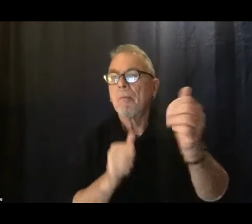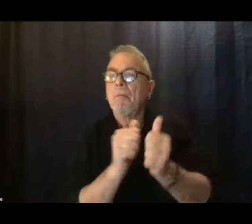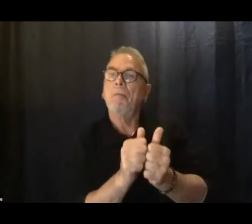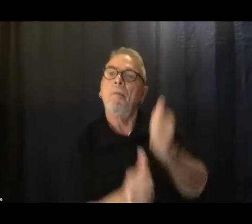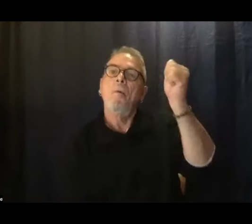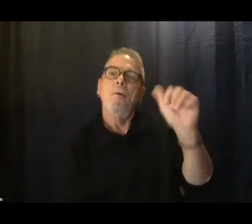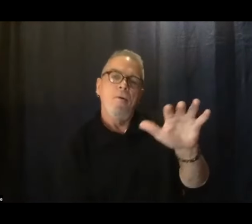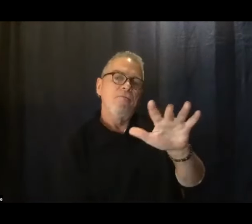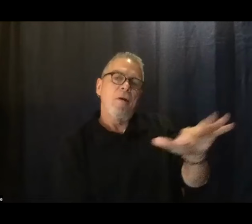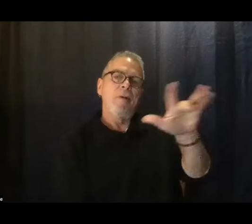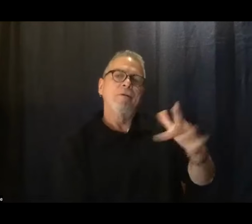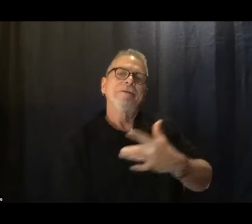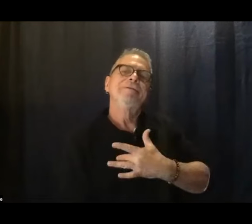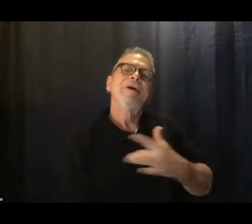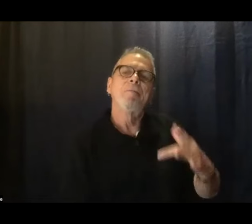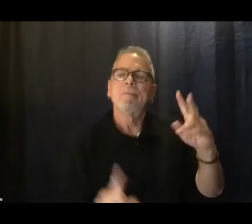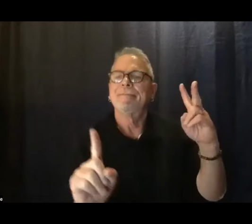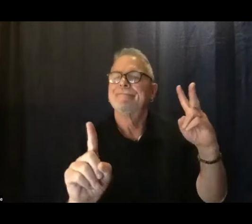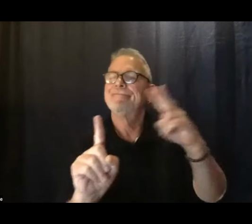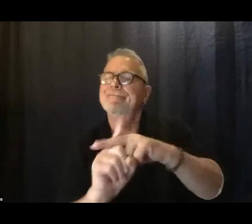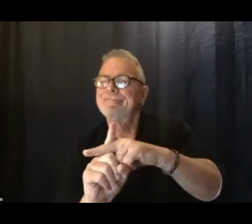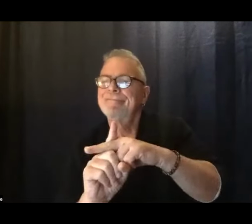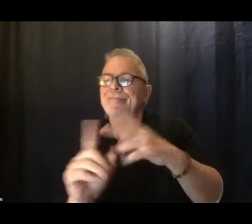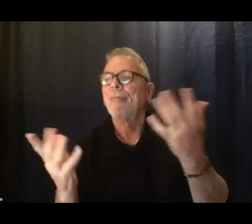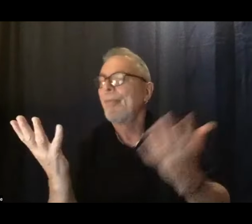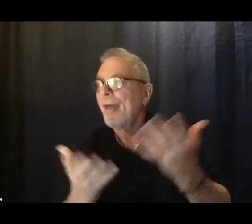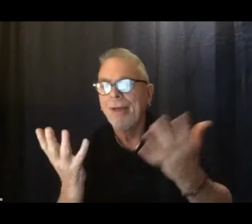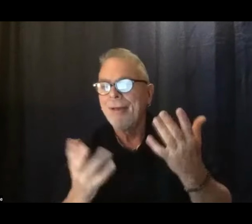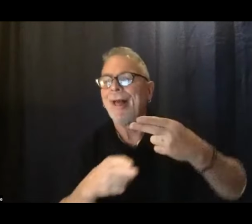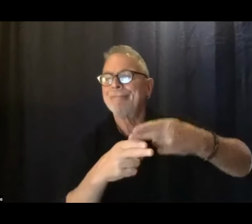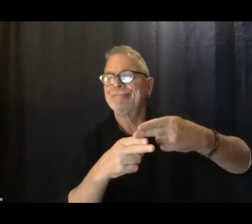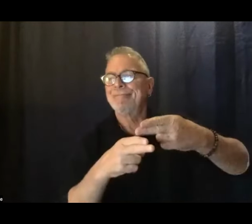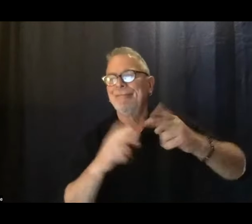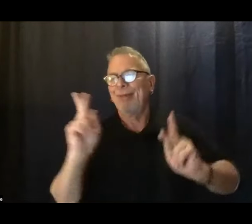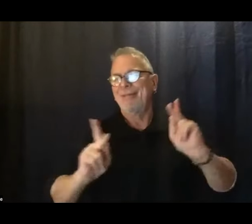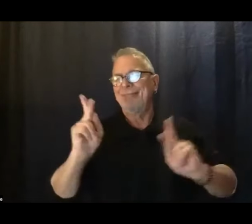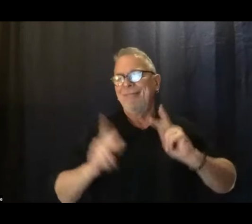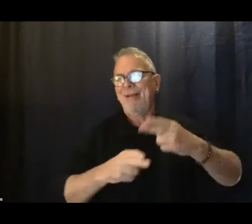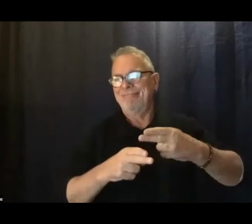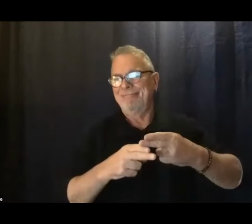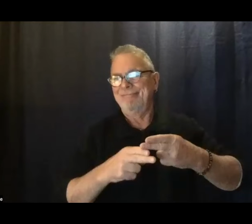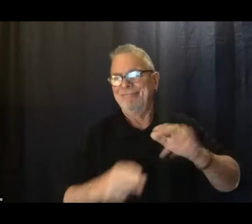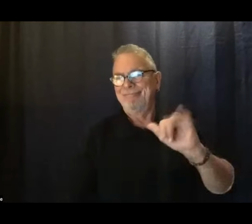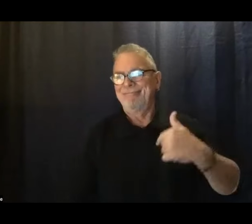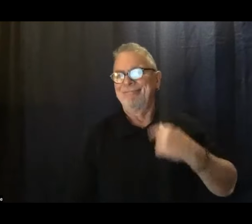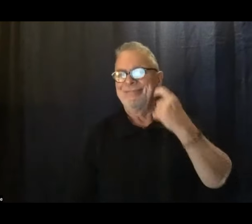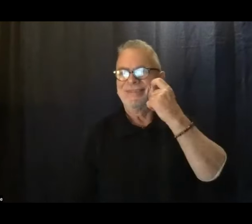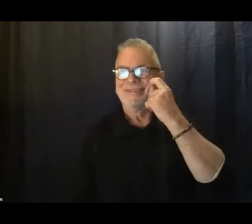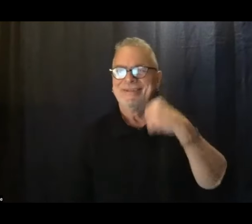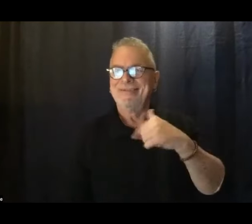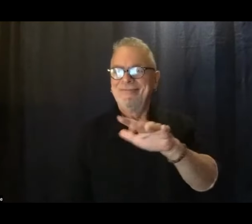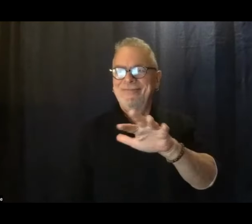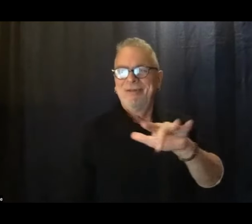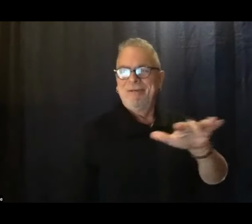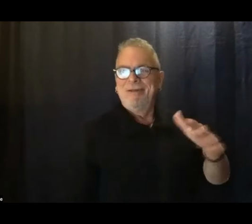things? They're in the rules of the language. Now, most fingerspelling is typically done to names of